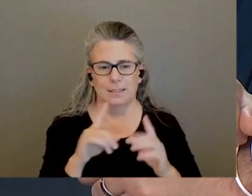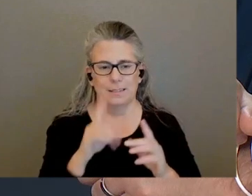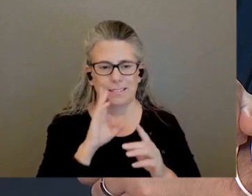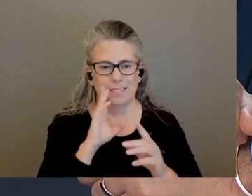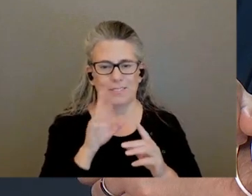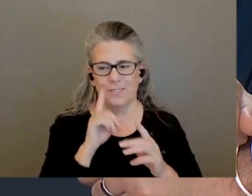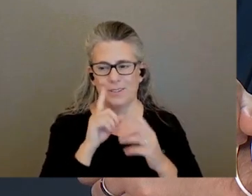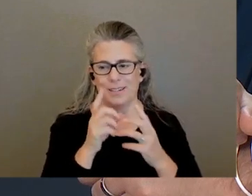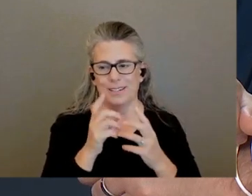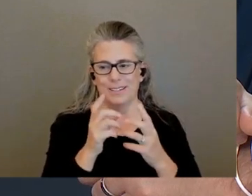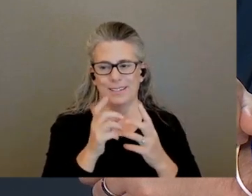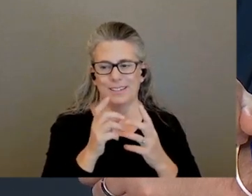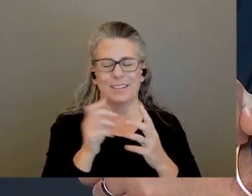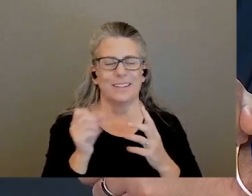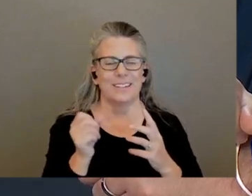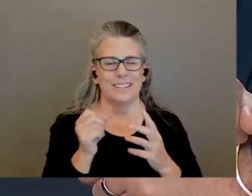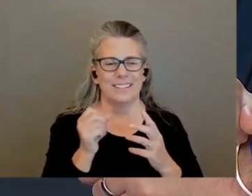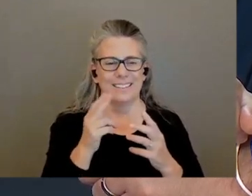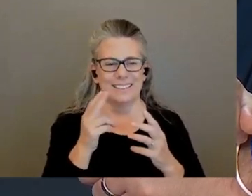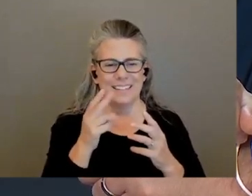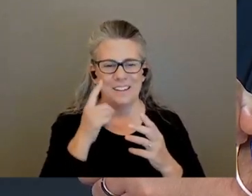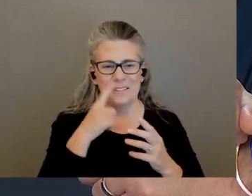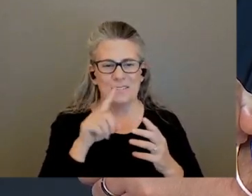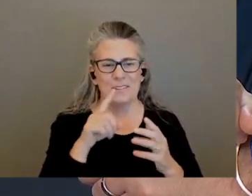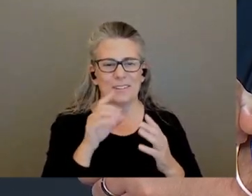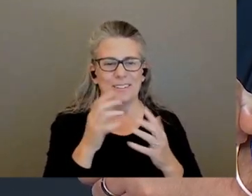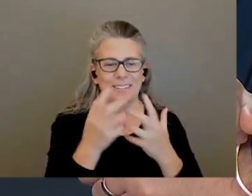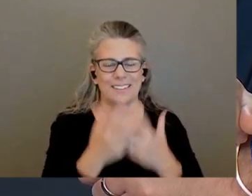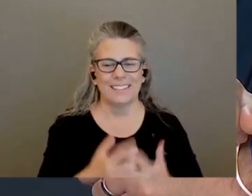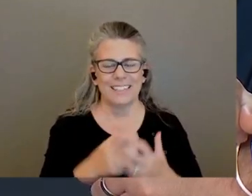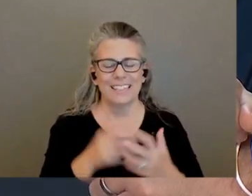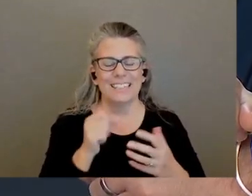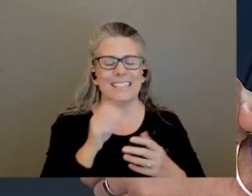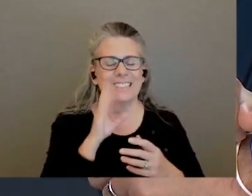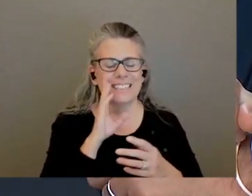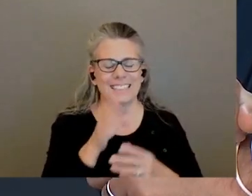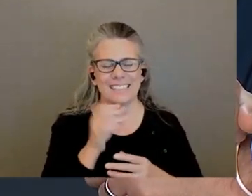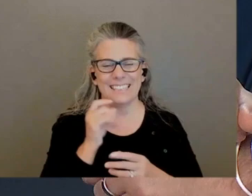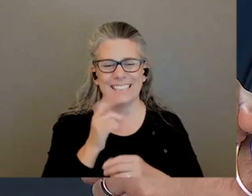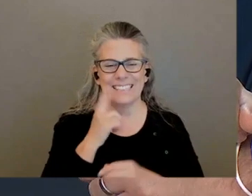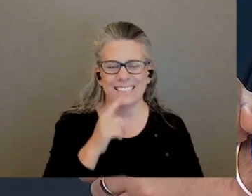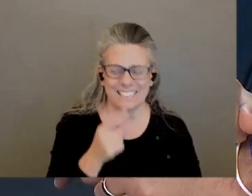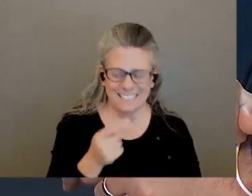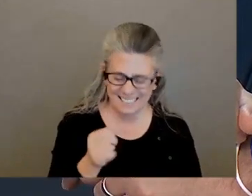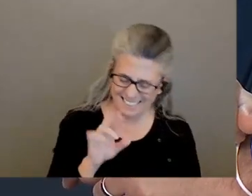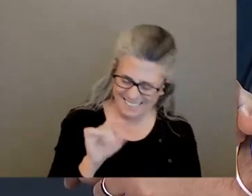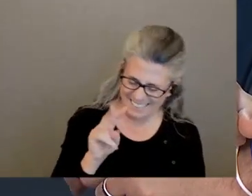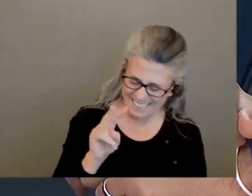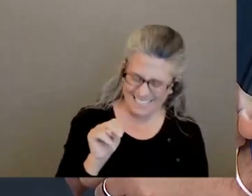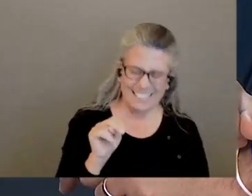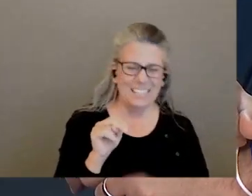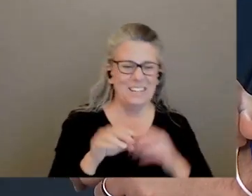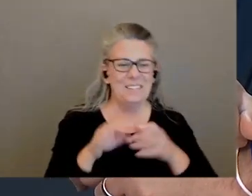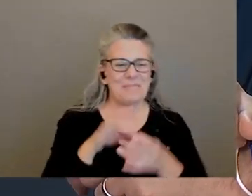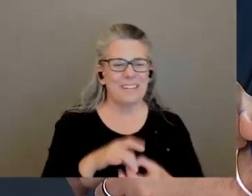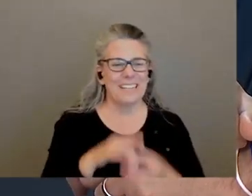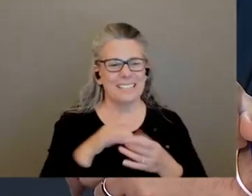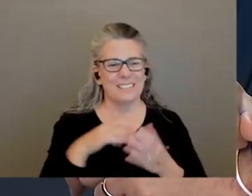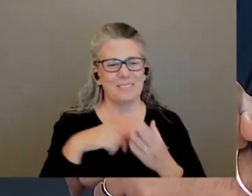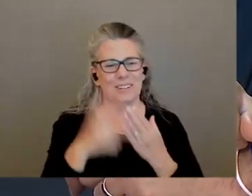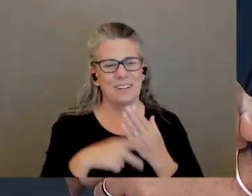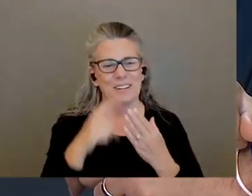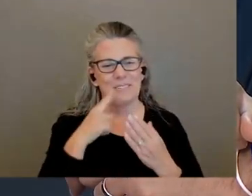yesterday that we announced the Graviton Ready program for ISVs. So as an ISV, you can get